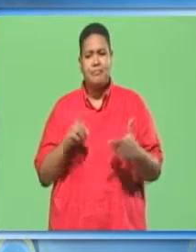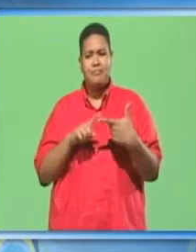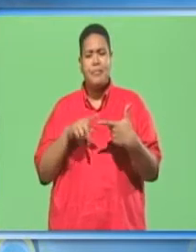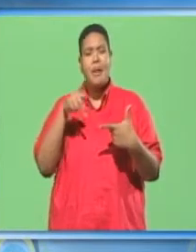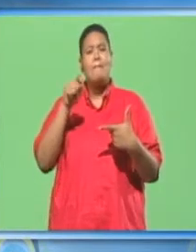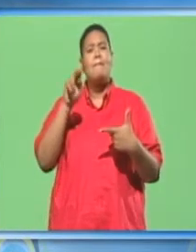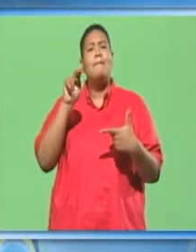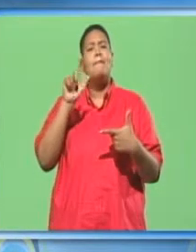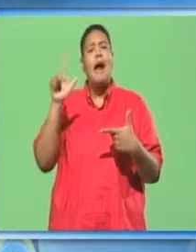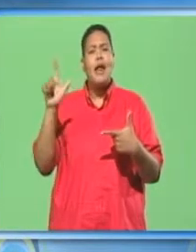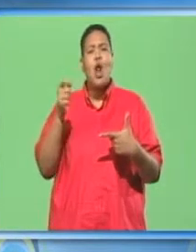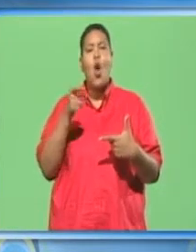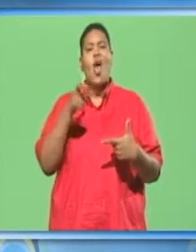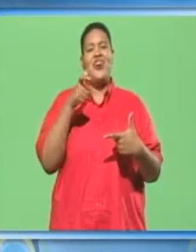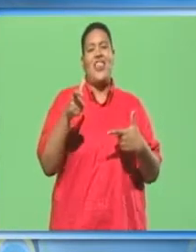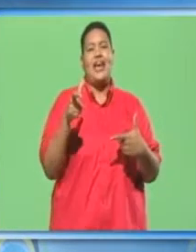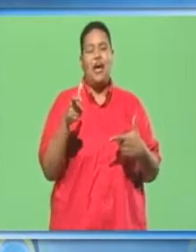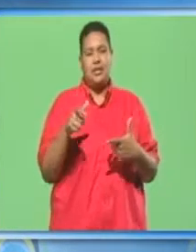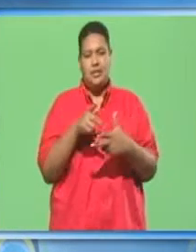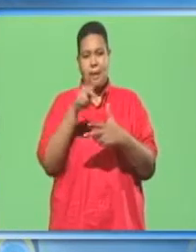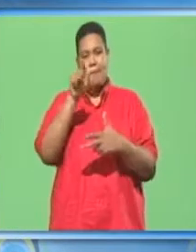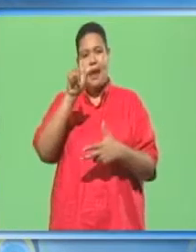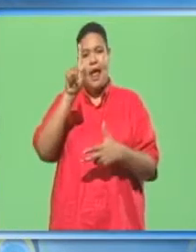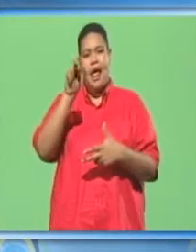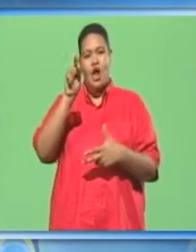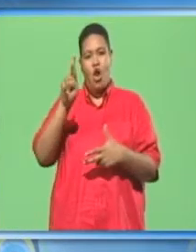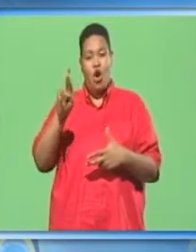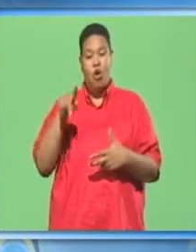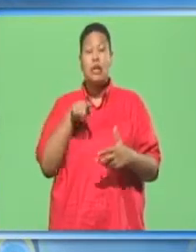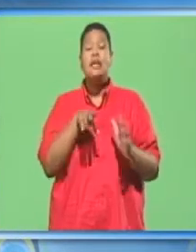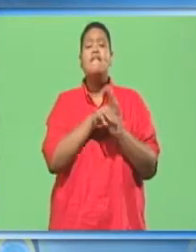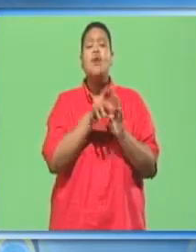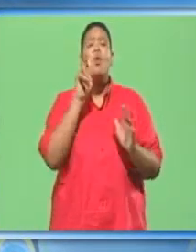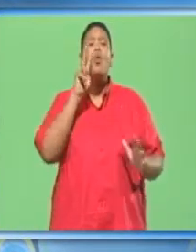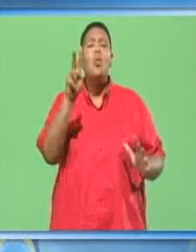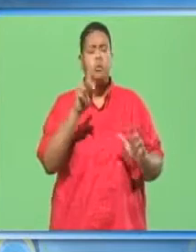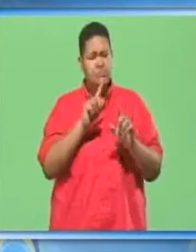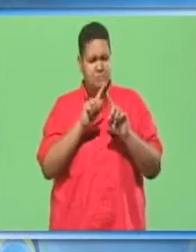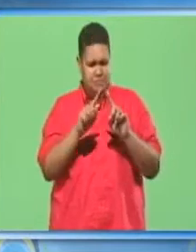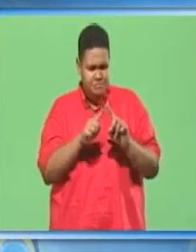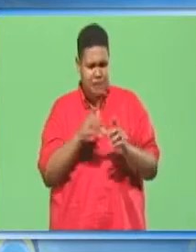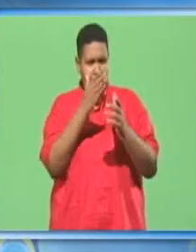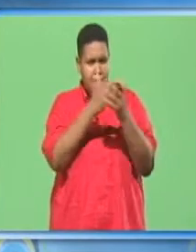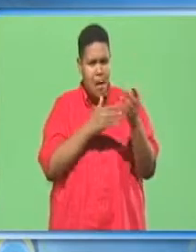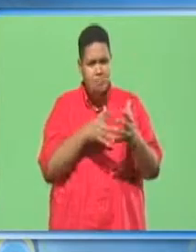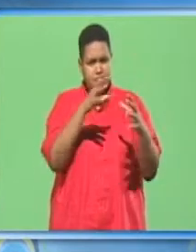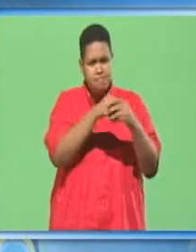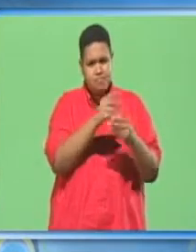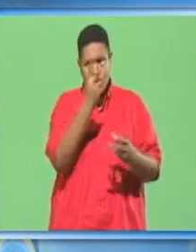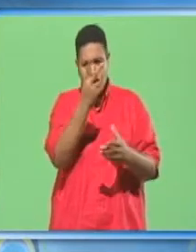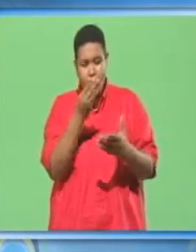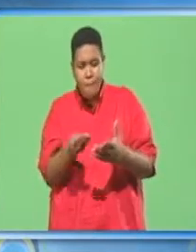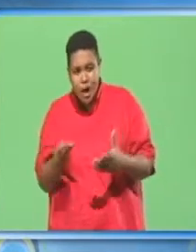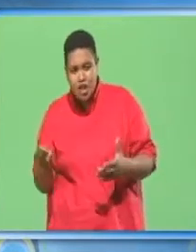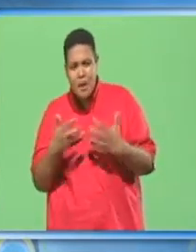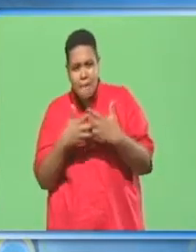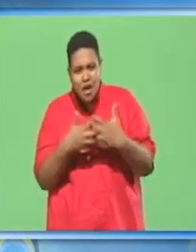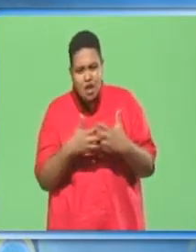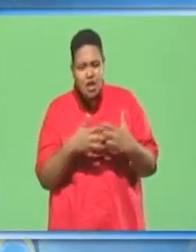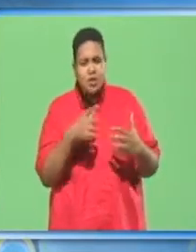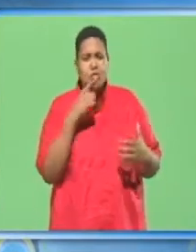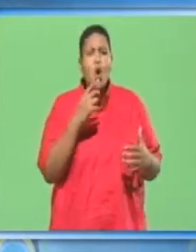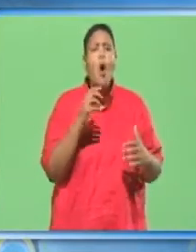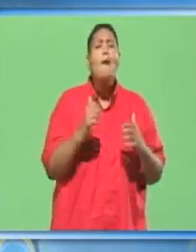panel or thickness planer. This video will look at the main parts of these machines, main uses, and how